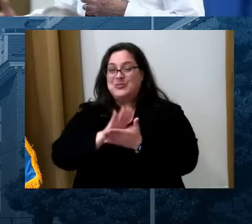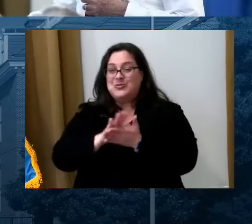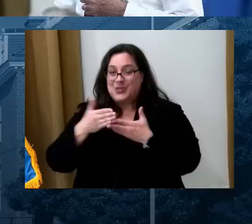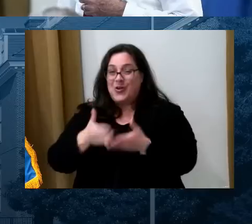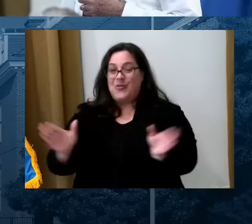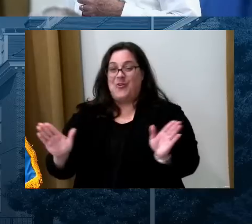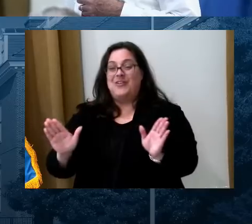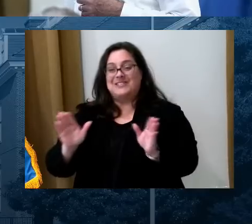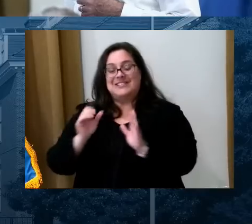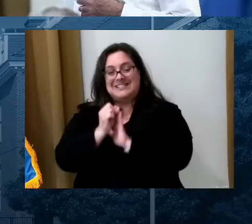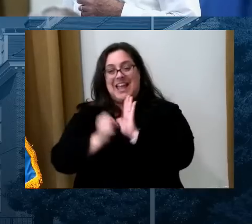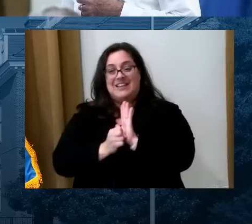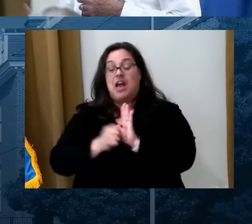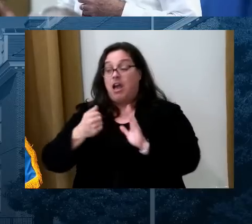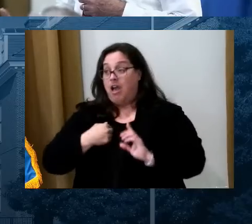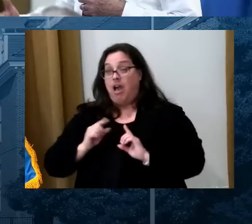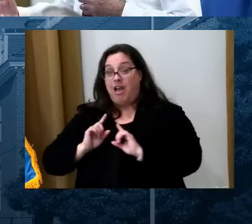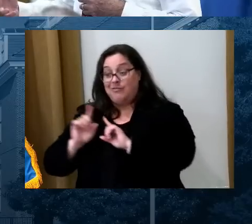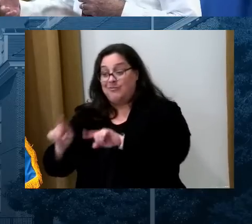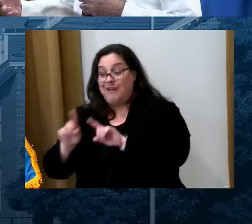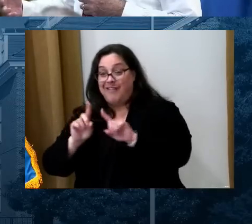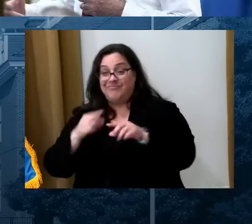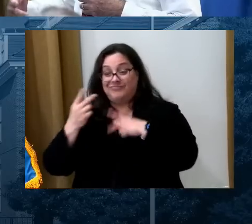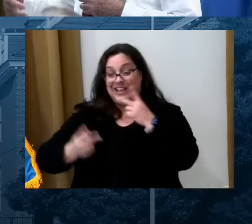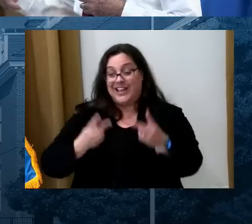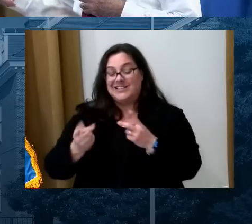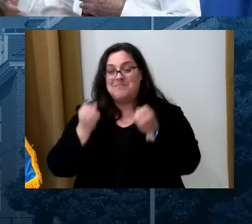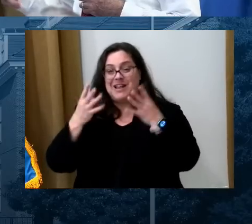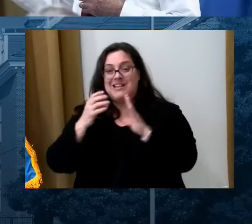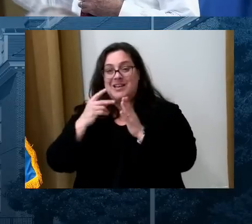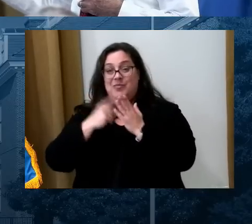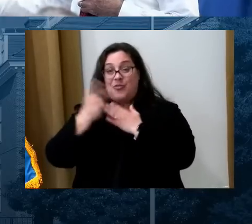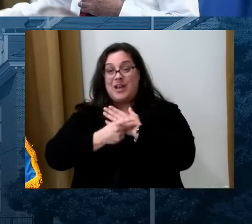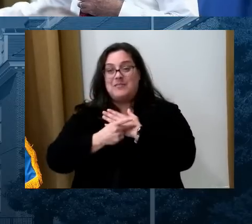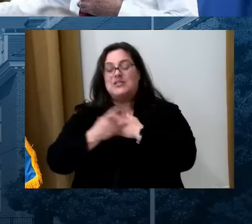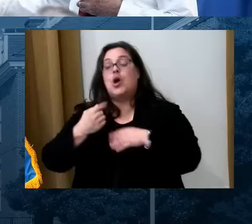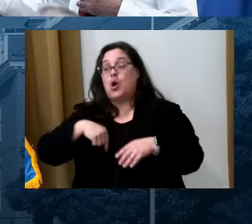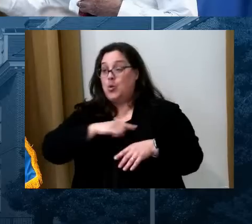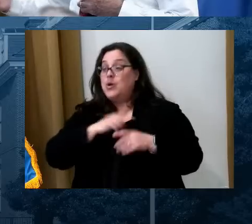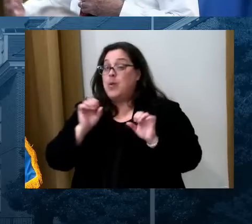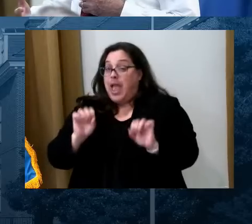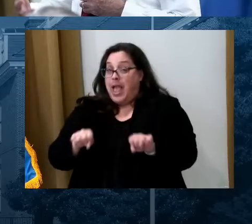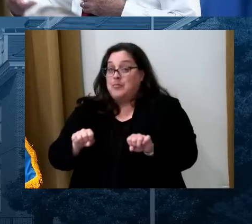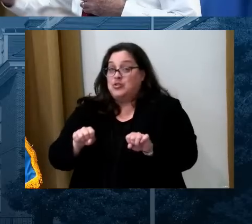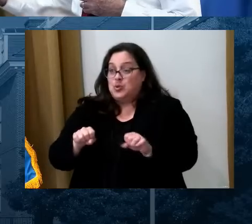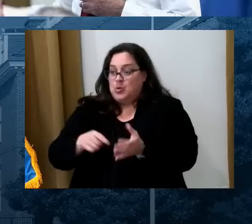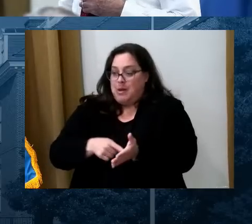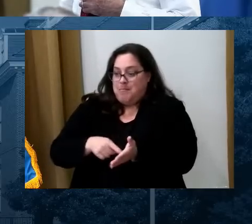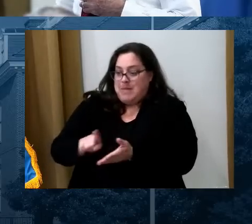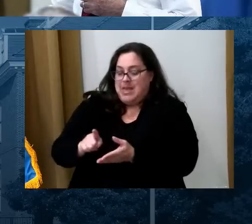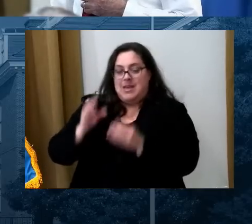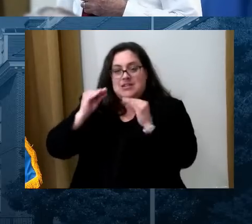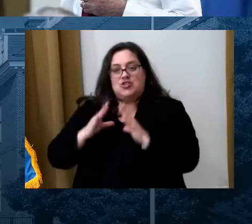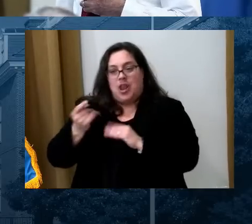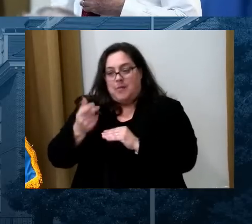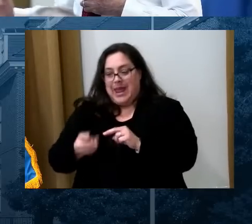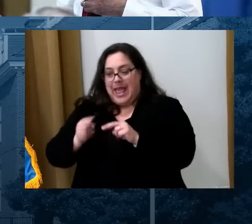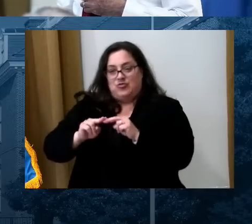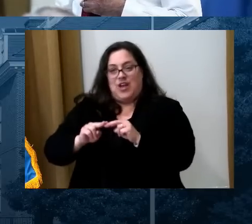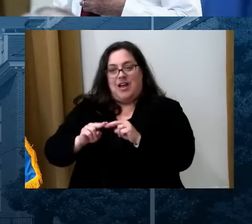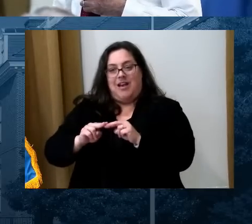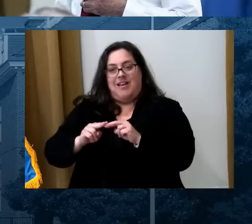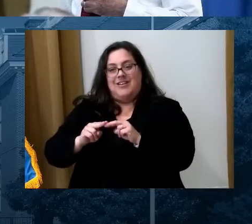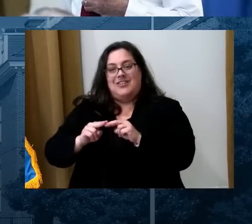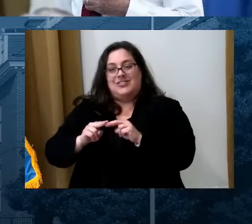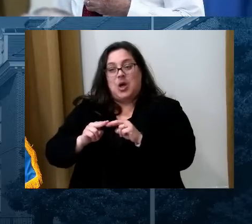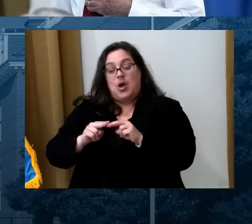state. I visited a lot of the programs. We were able, by paying the teachers a little bit extra, we're able to get them to, instead of